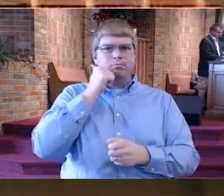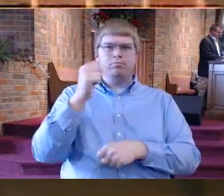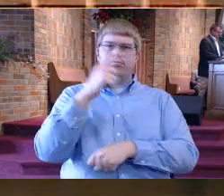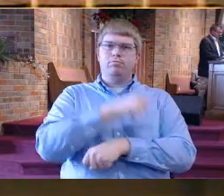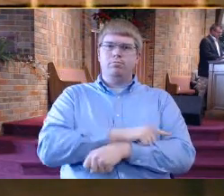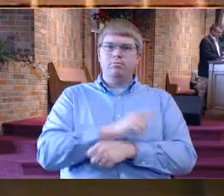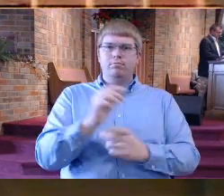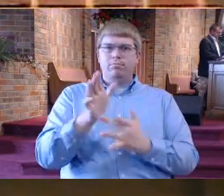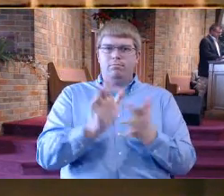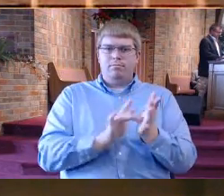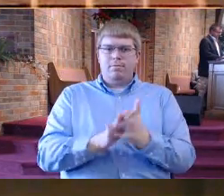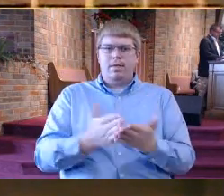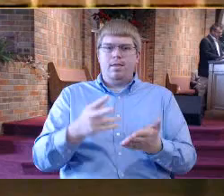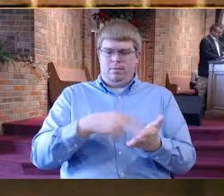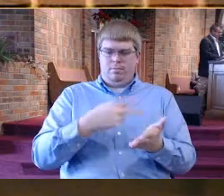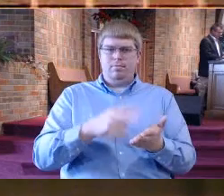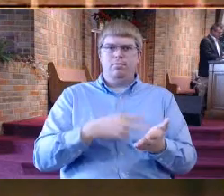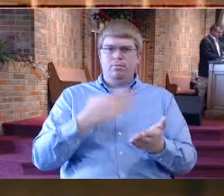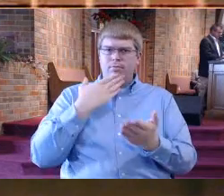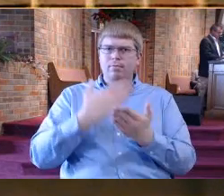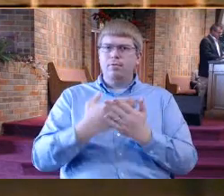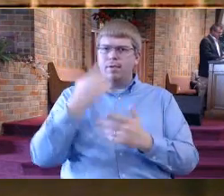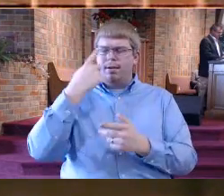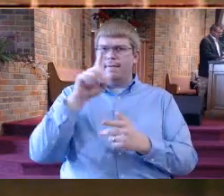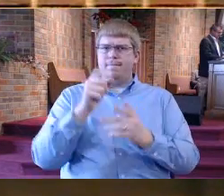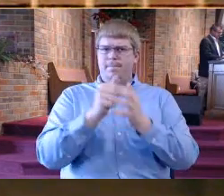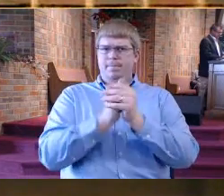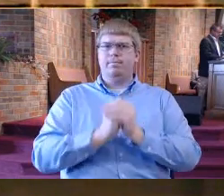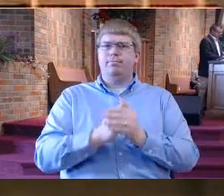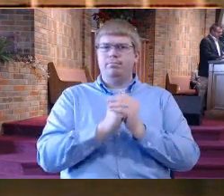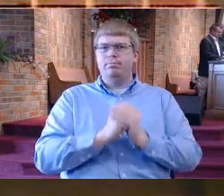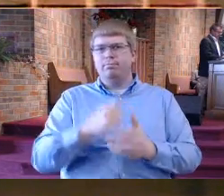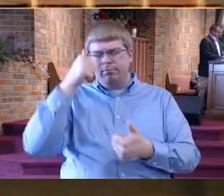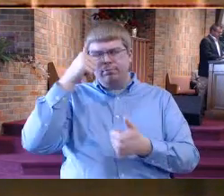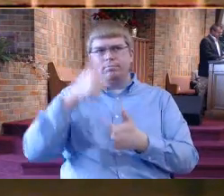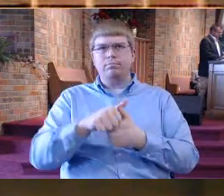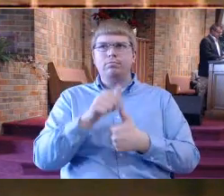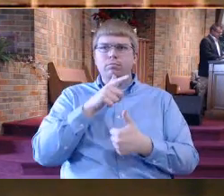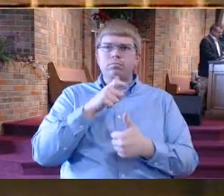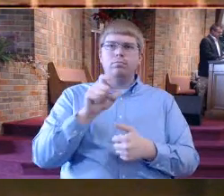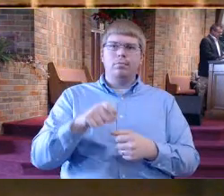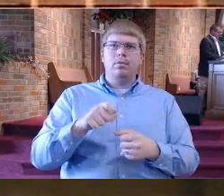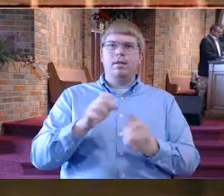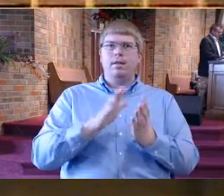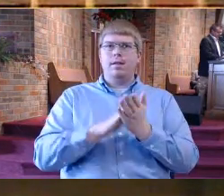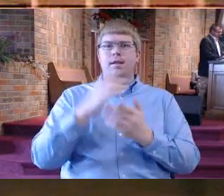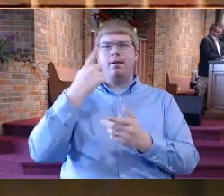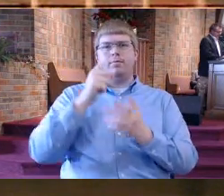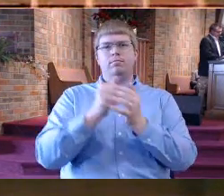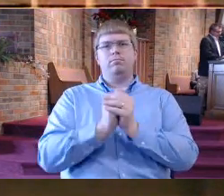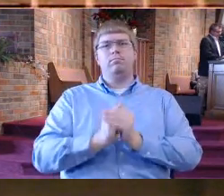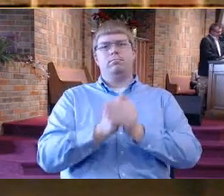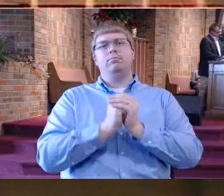excellent tool to, as a prayer reminder of who to ask the Father for.